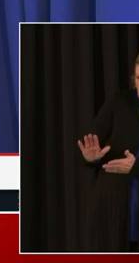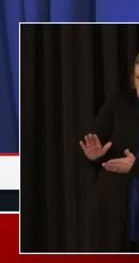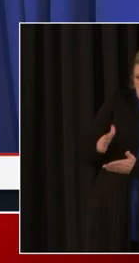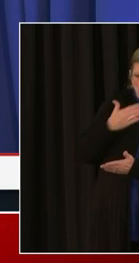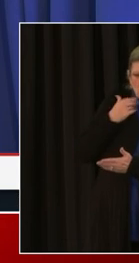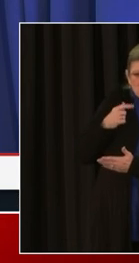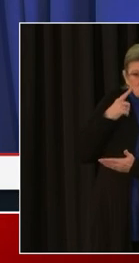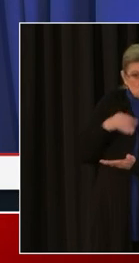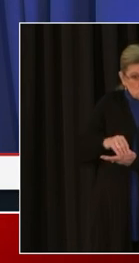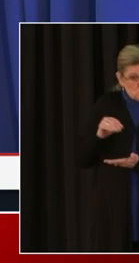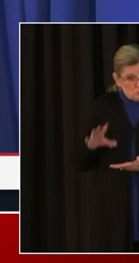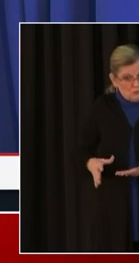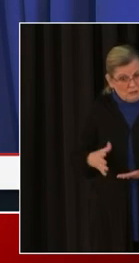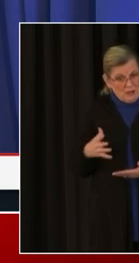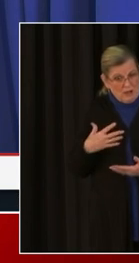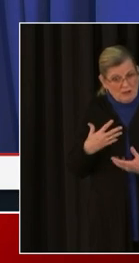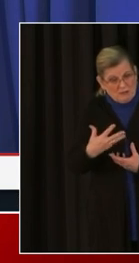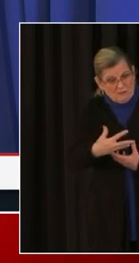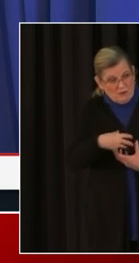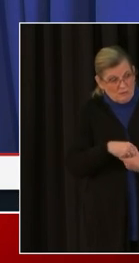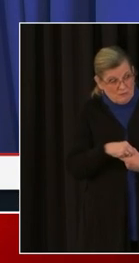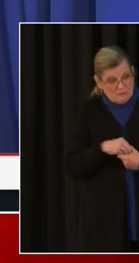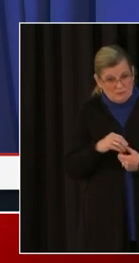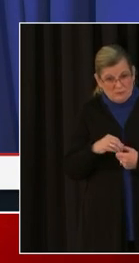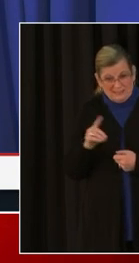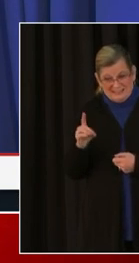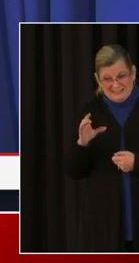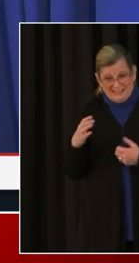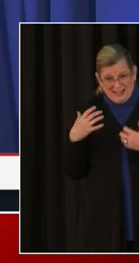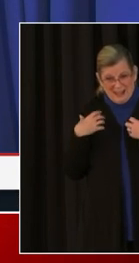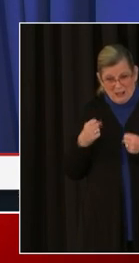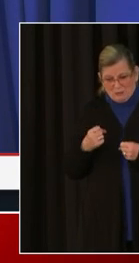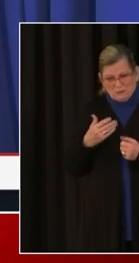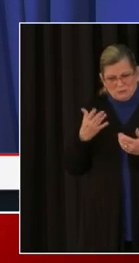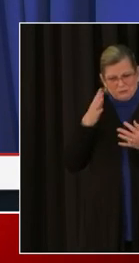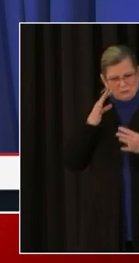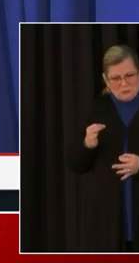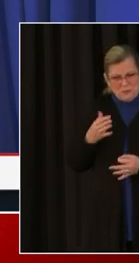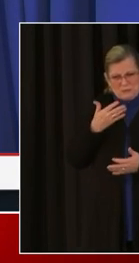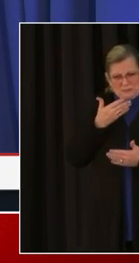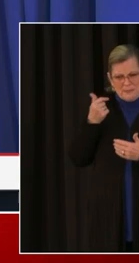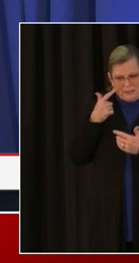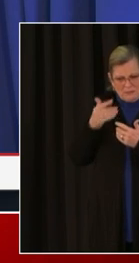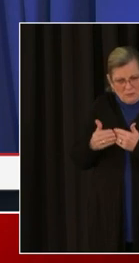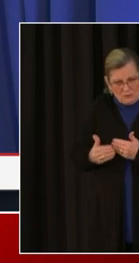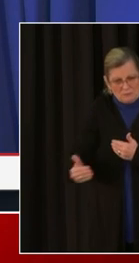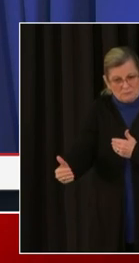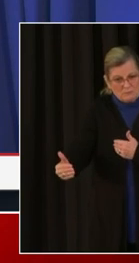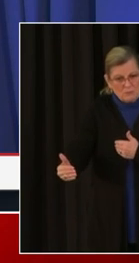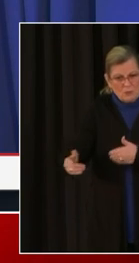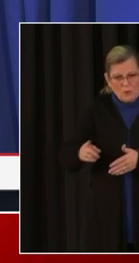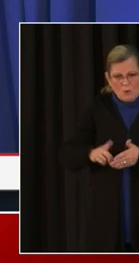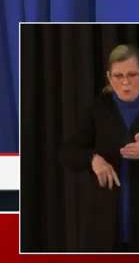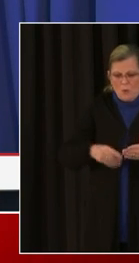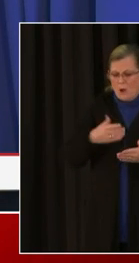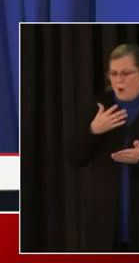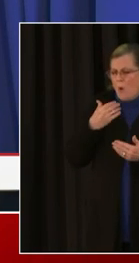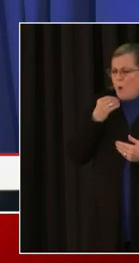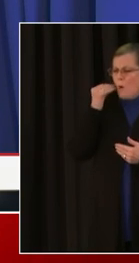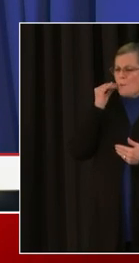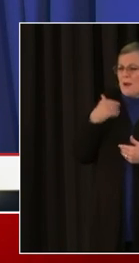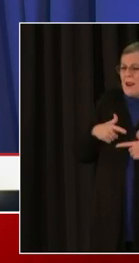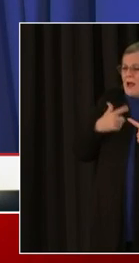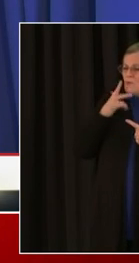deep investigation to determine the proximity of close contacts to the person that may have been COVID positive.